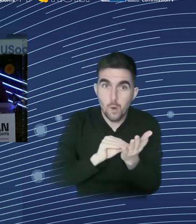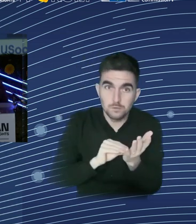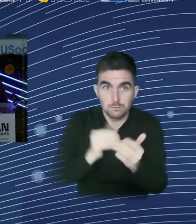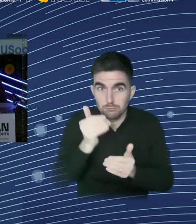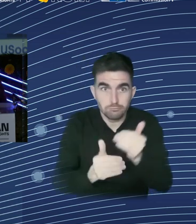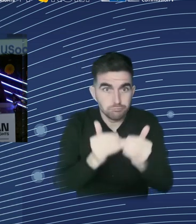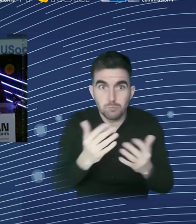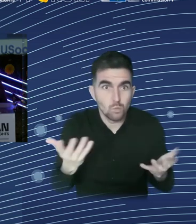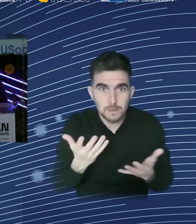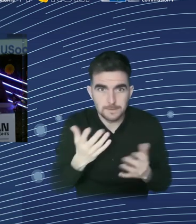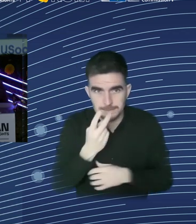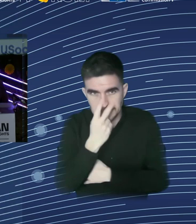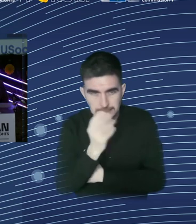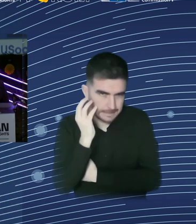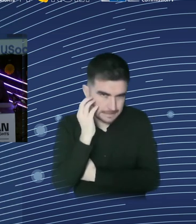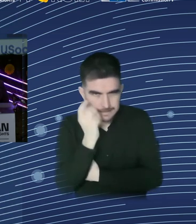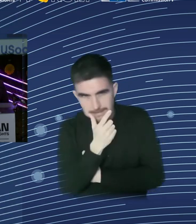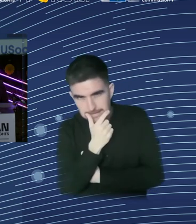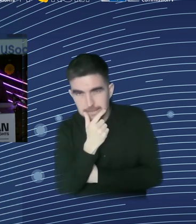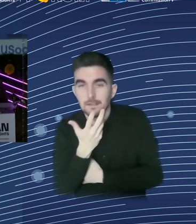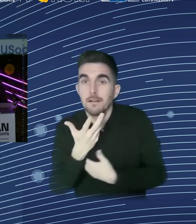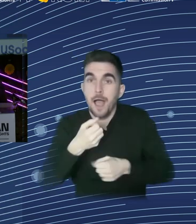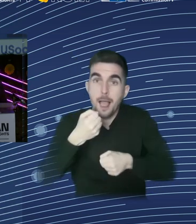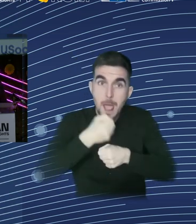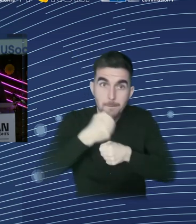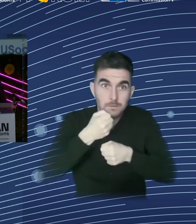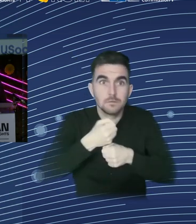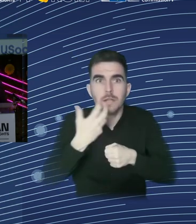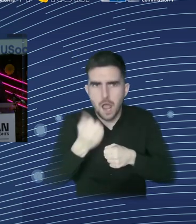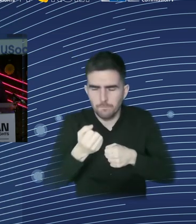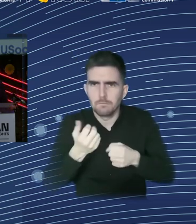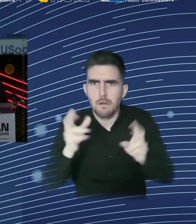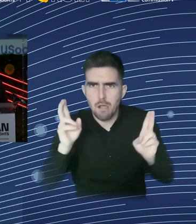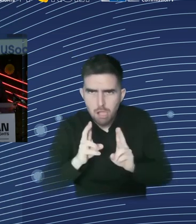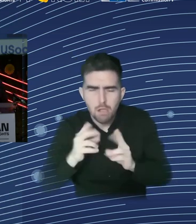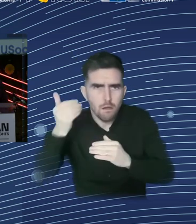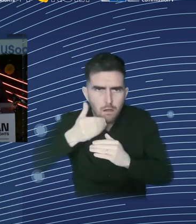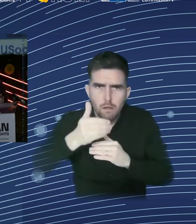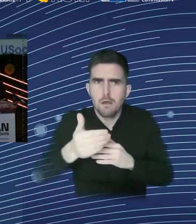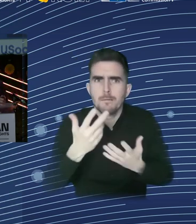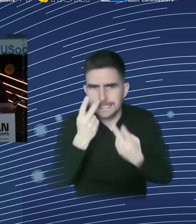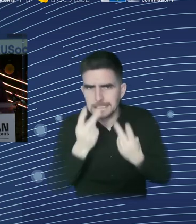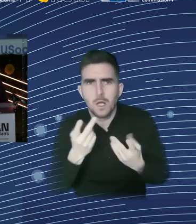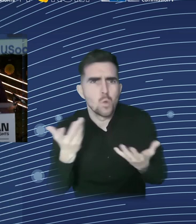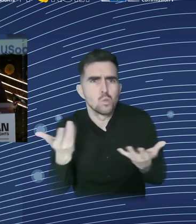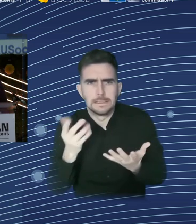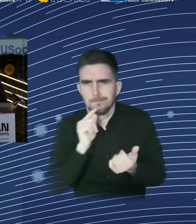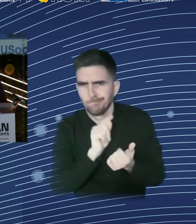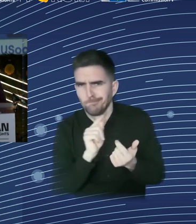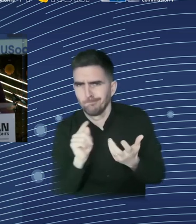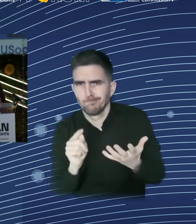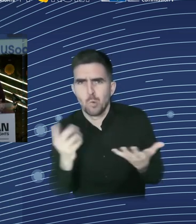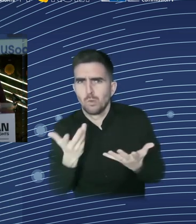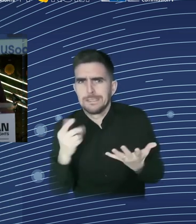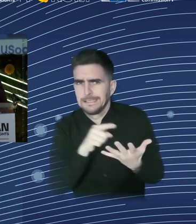and working conditions as structural drivers of persistent labor shortages. And we were glad to see that also in the Slido poll this morning,